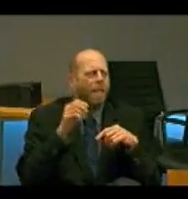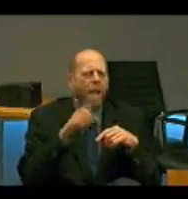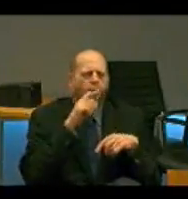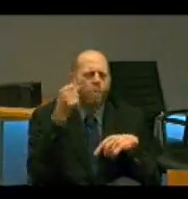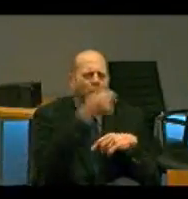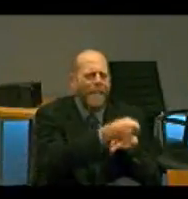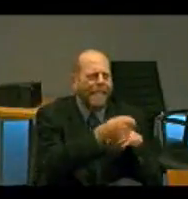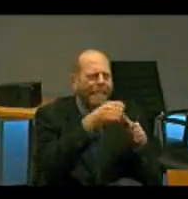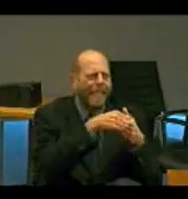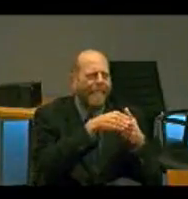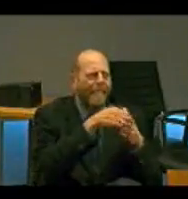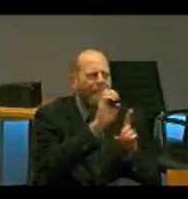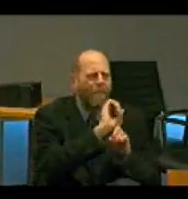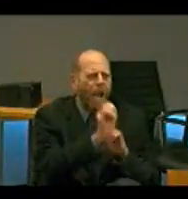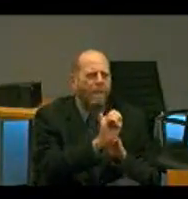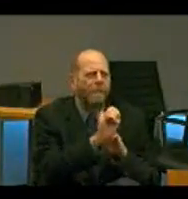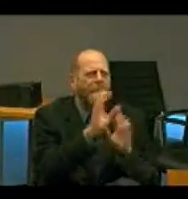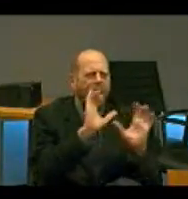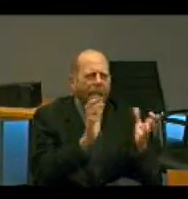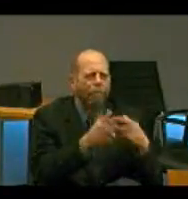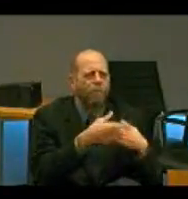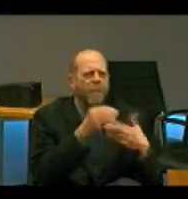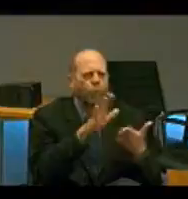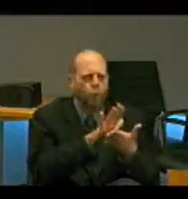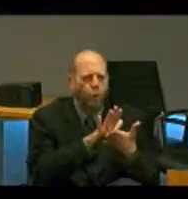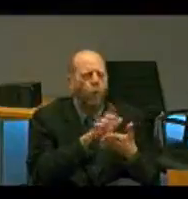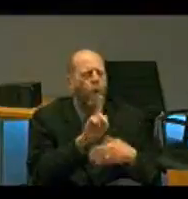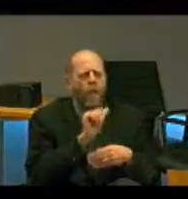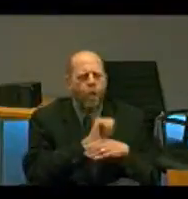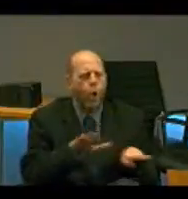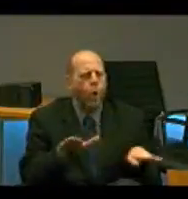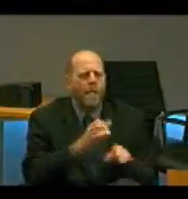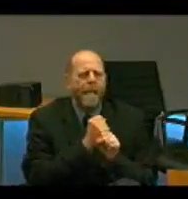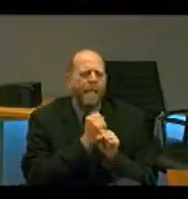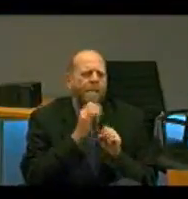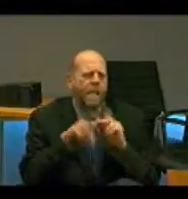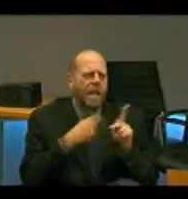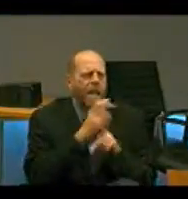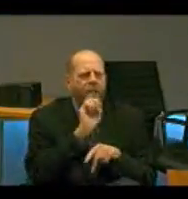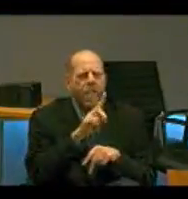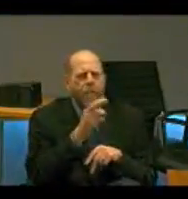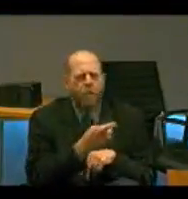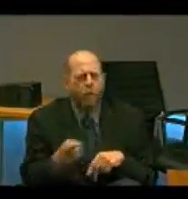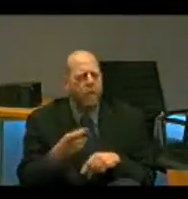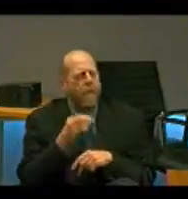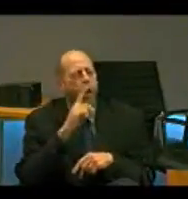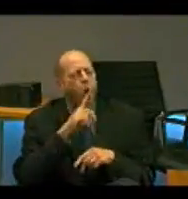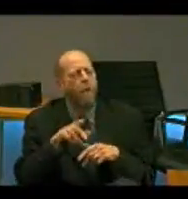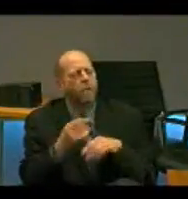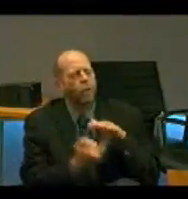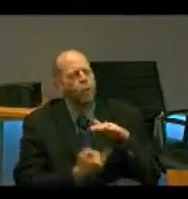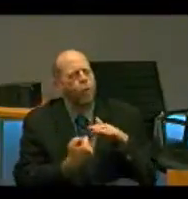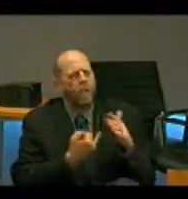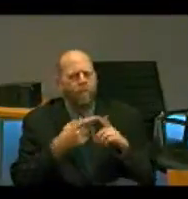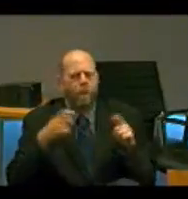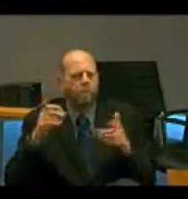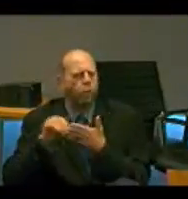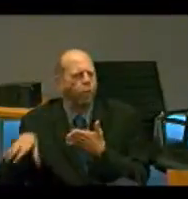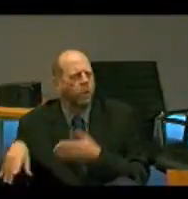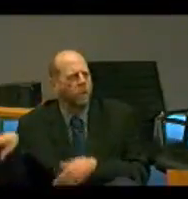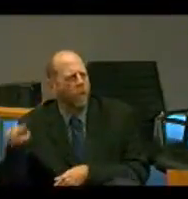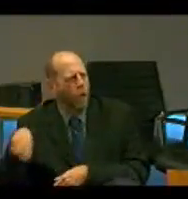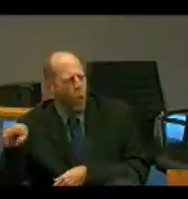in environments, in classrooms and schools where they don't get the kind of educational resources, and they're secluded from